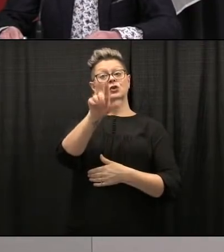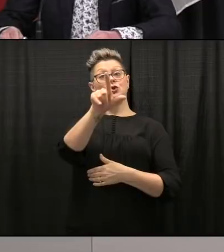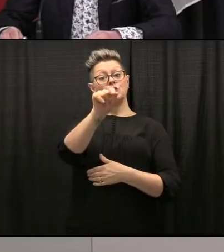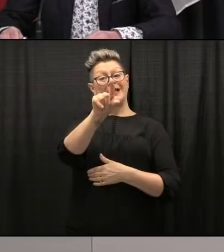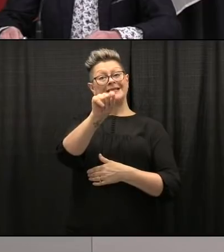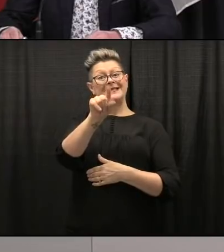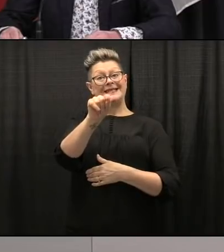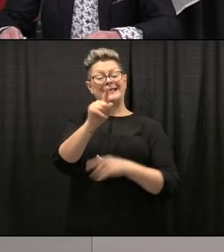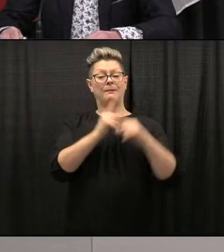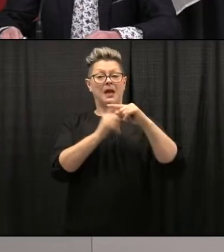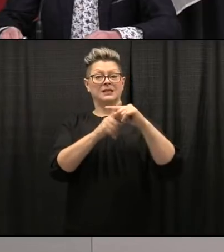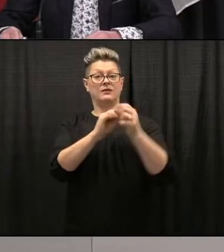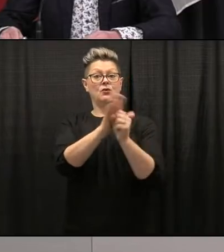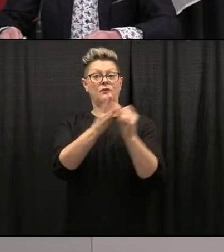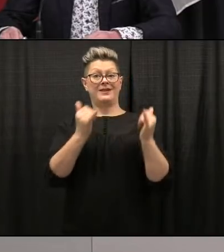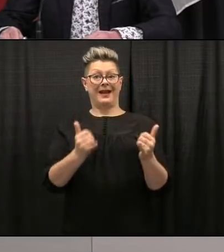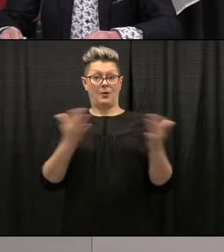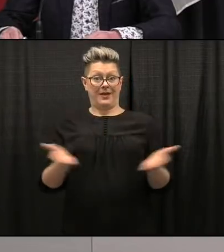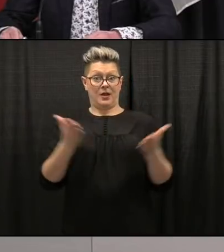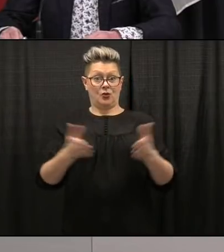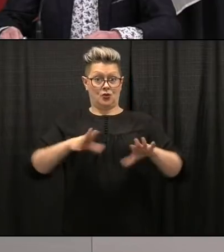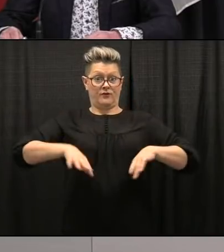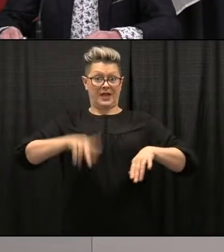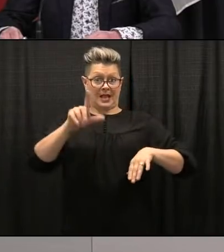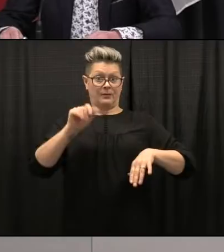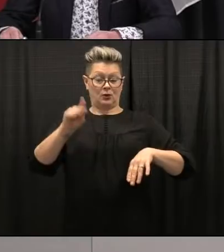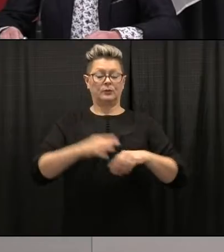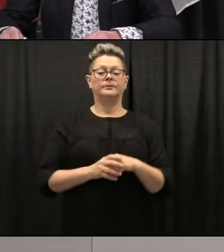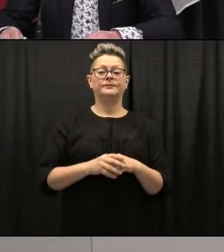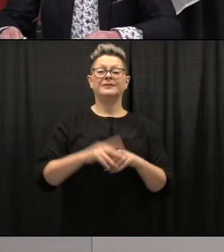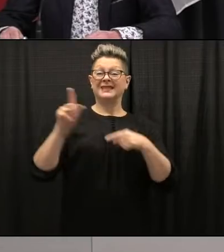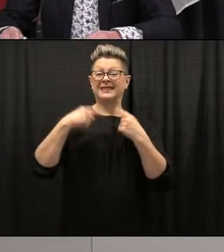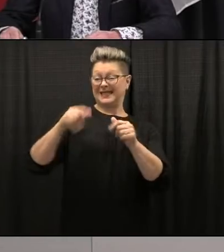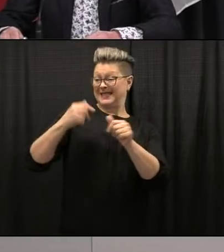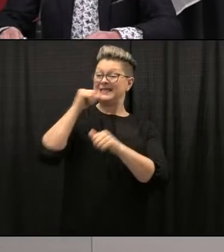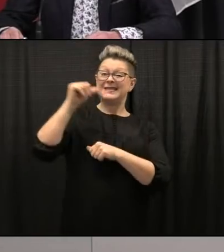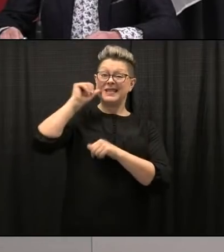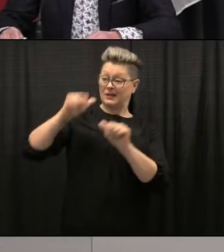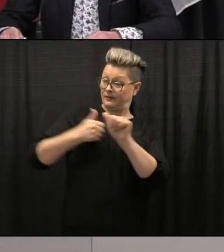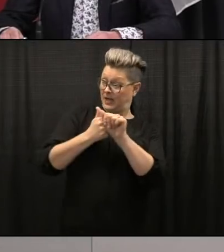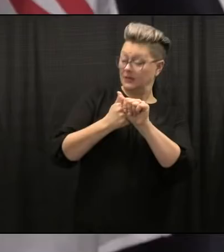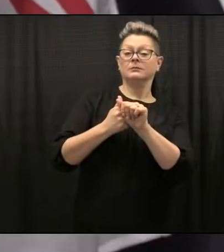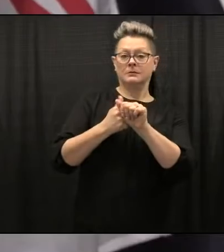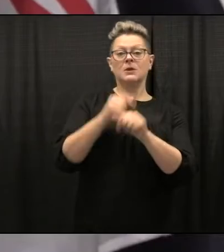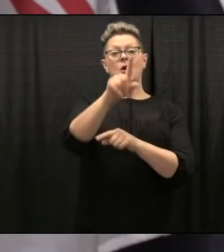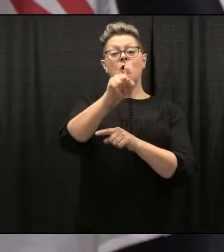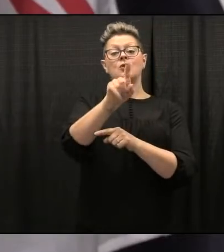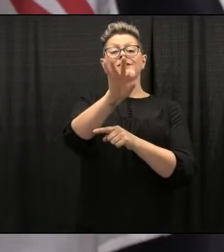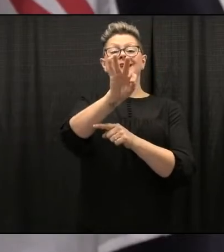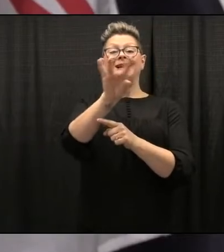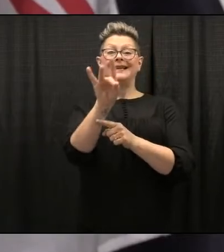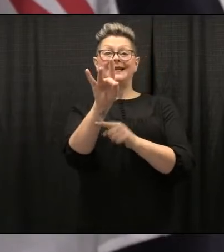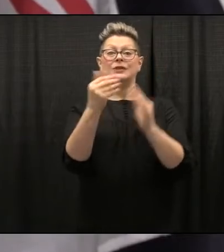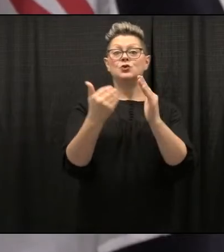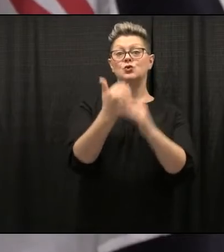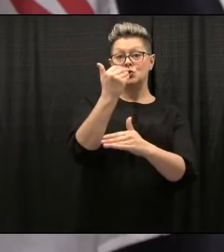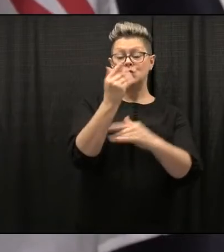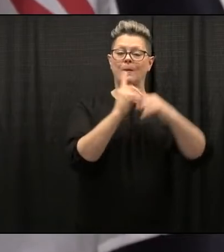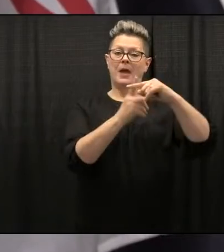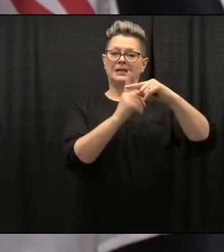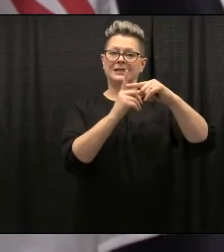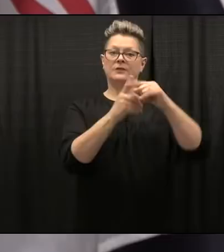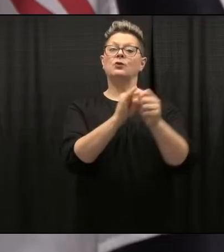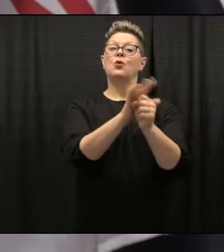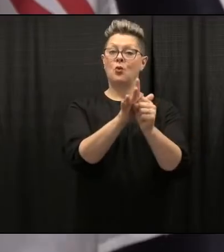1,720 active cases in the province. Since the update yesterday, we're reporting 198 new confirmed cases